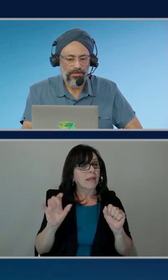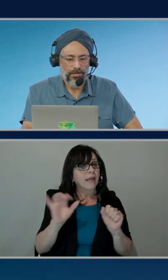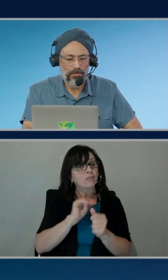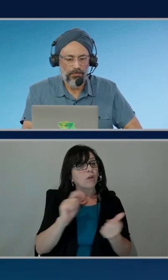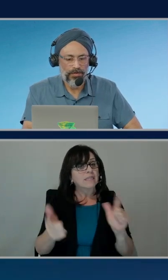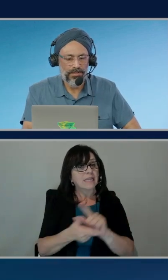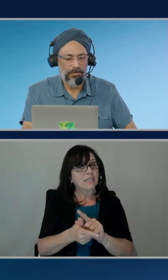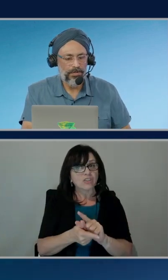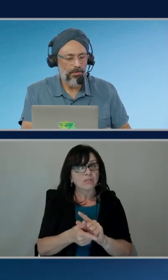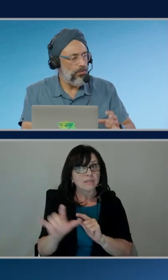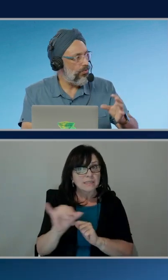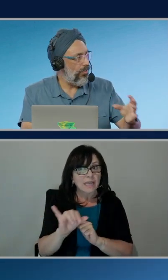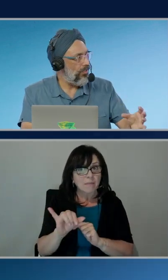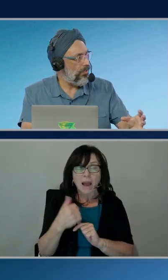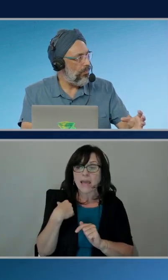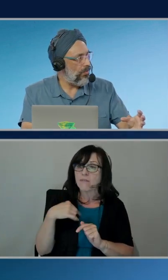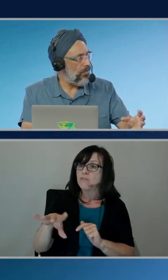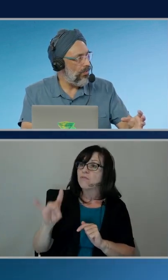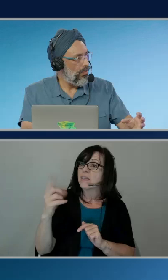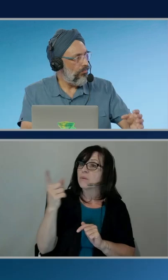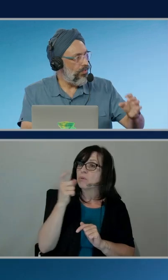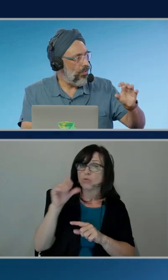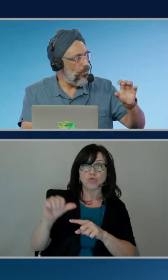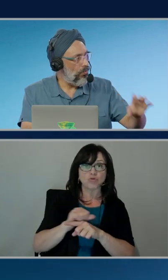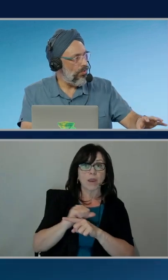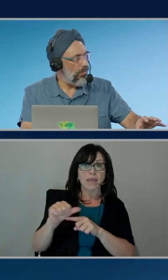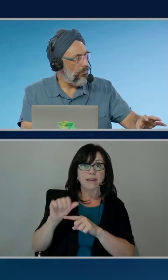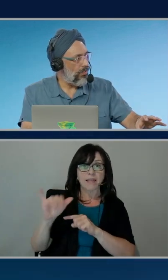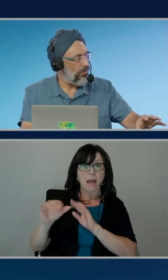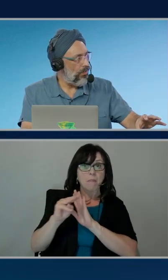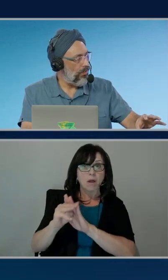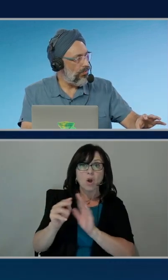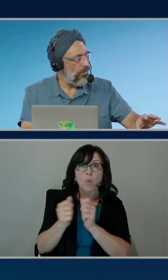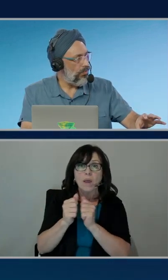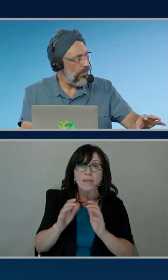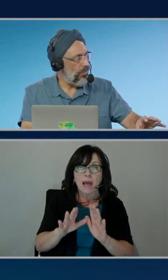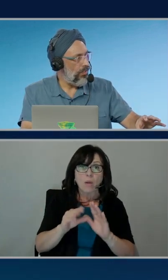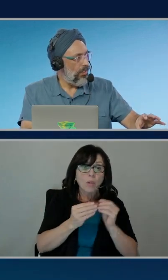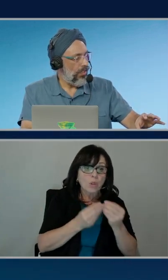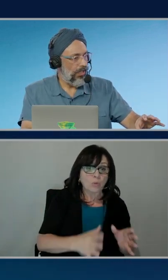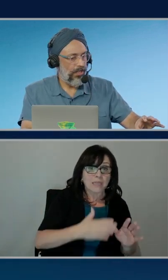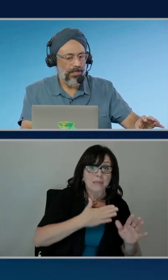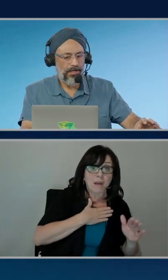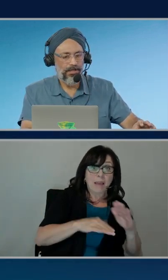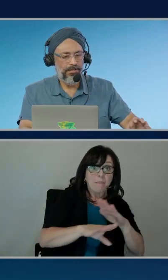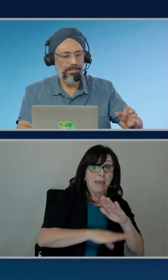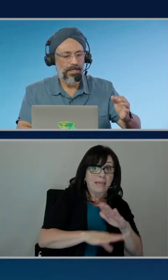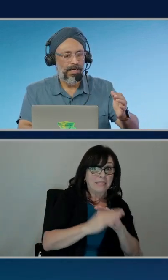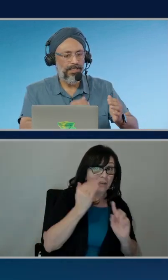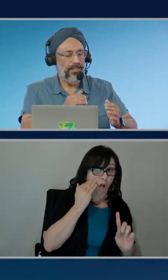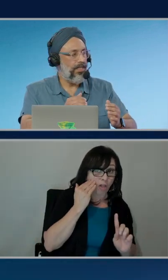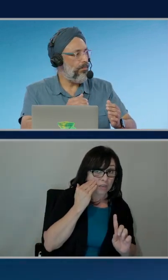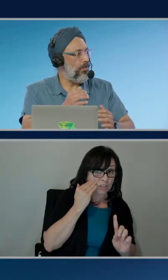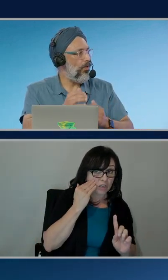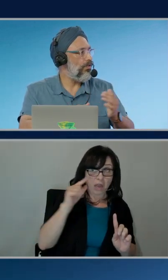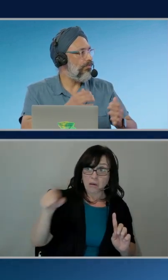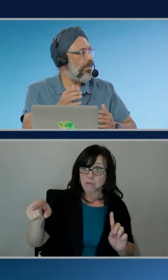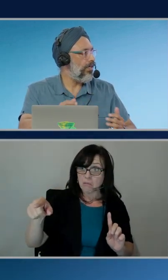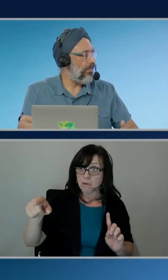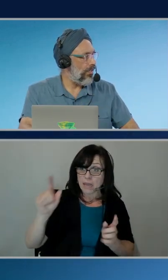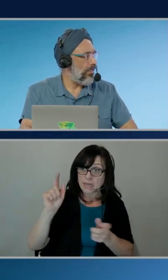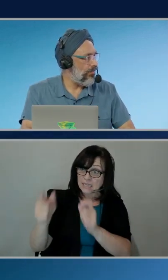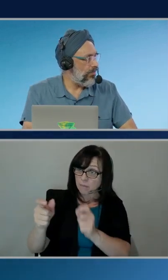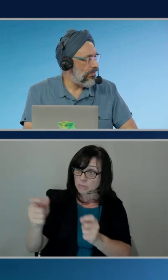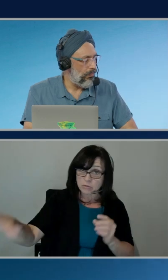do is go find somebody who's trained that model without losing my base knowledge, right? And just add the adapter on the